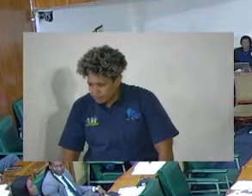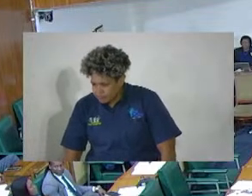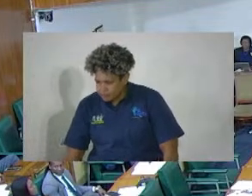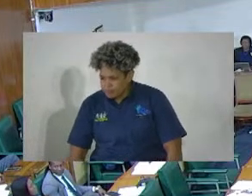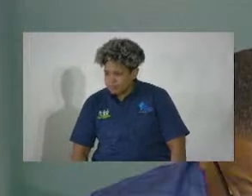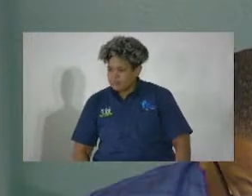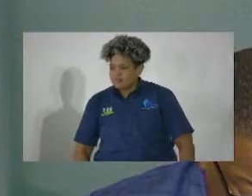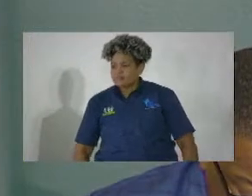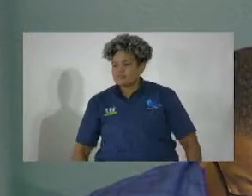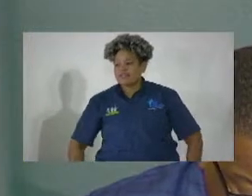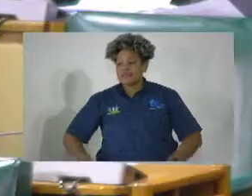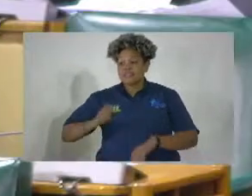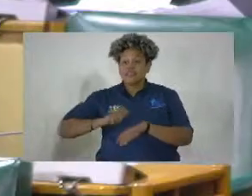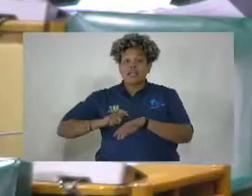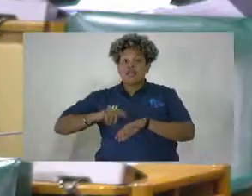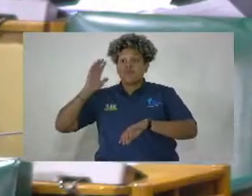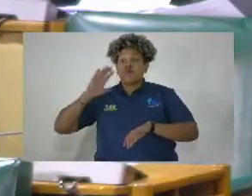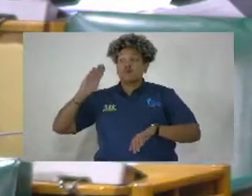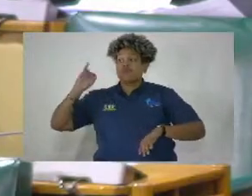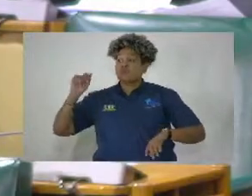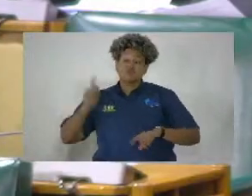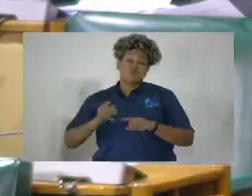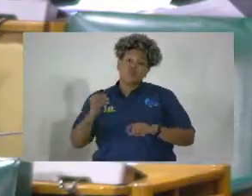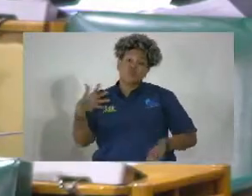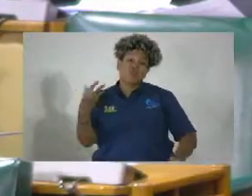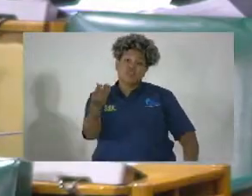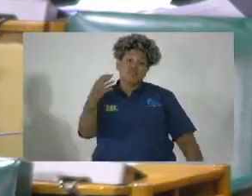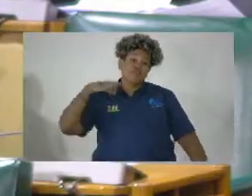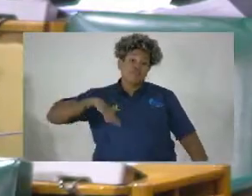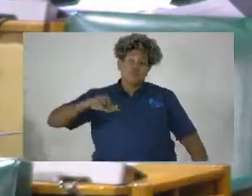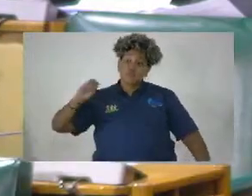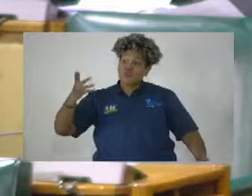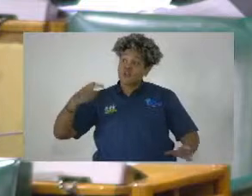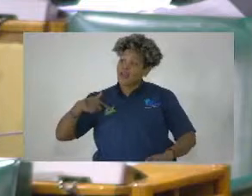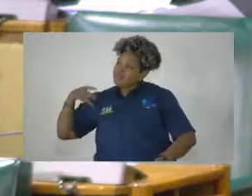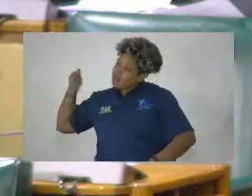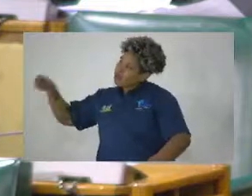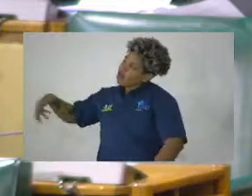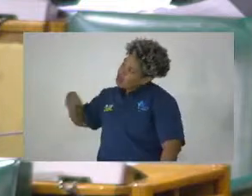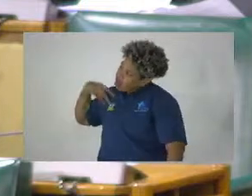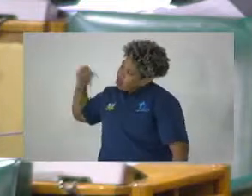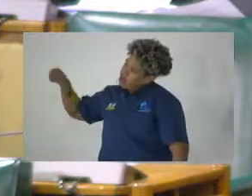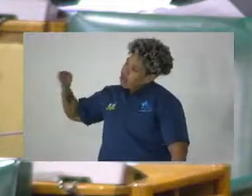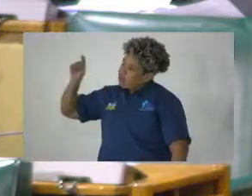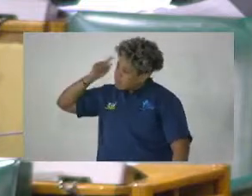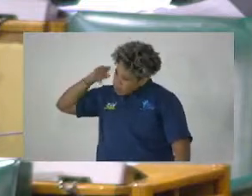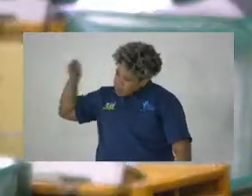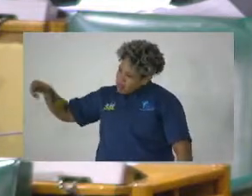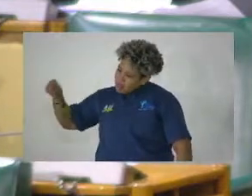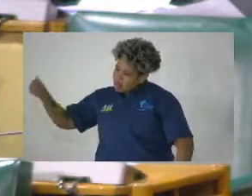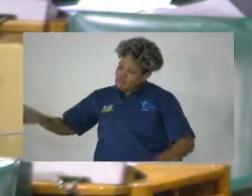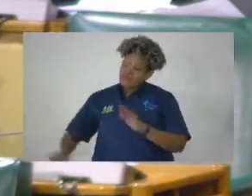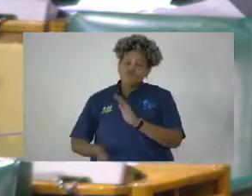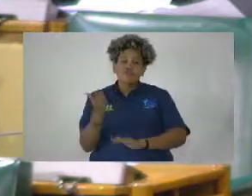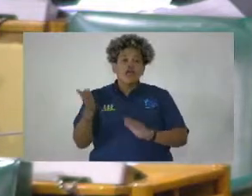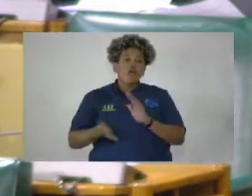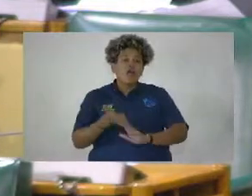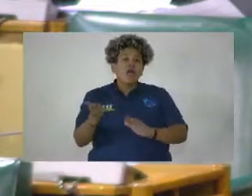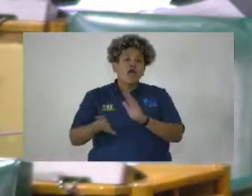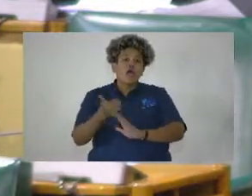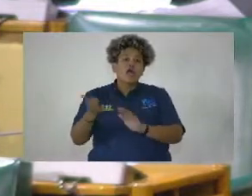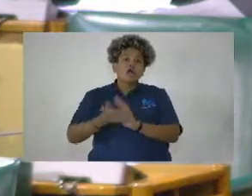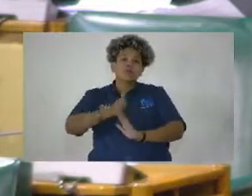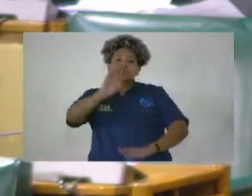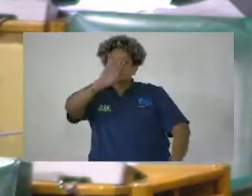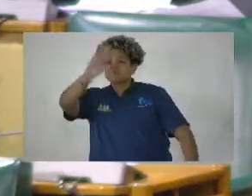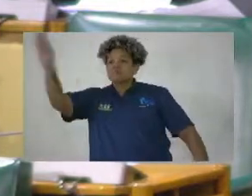There's a time, Mr. Speaker, that BOJ was a cost to the government and ran up tens of billions